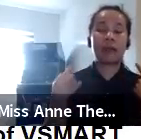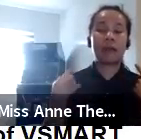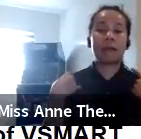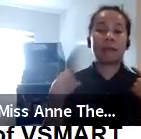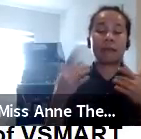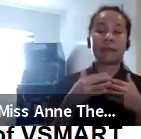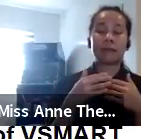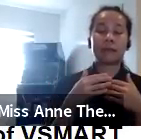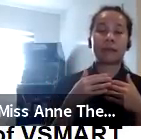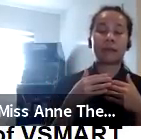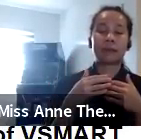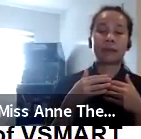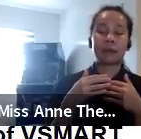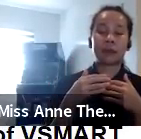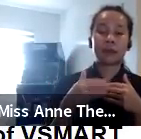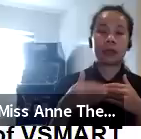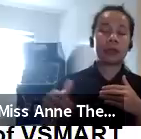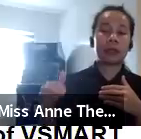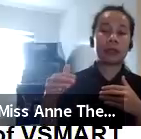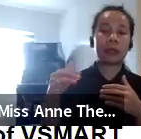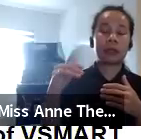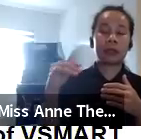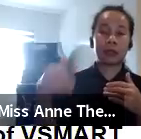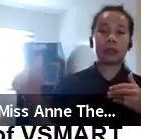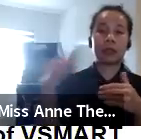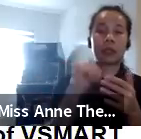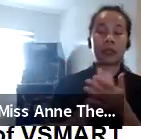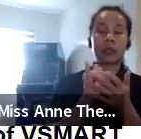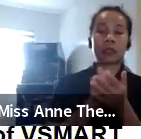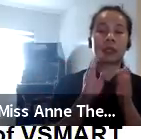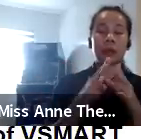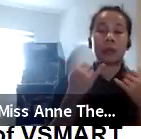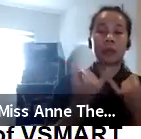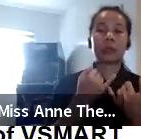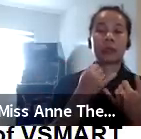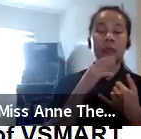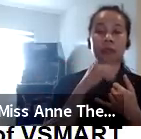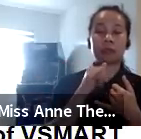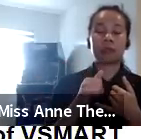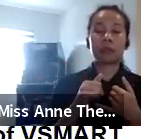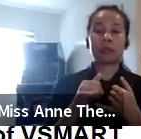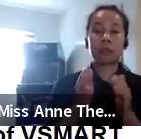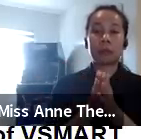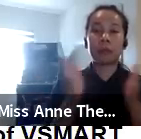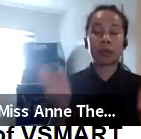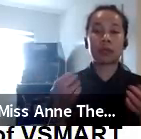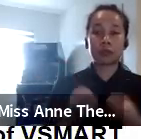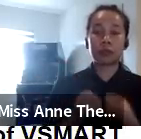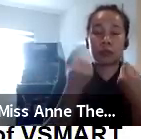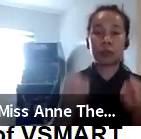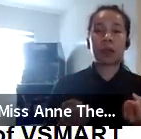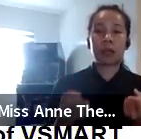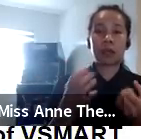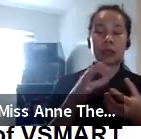business worldwide. This company actually is the biggest supplier of English teachers in China,